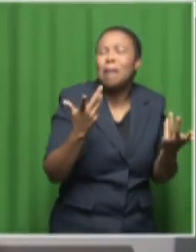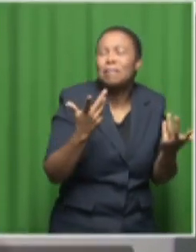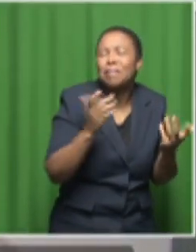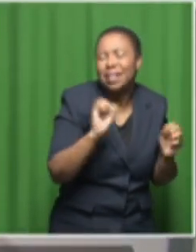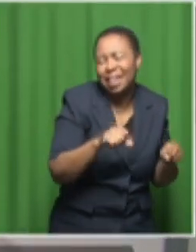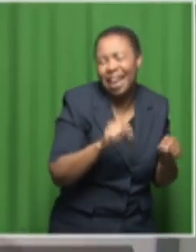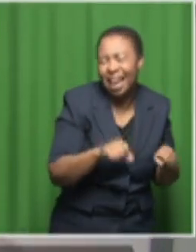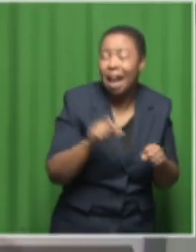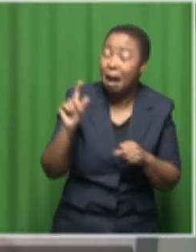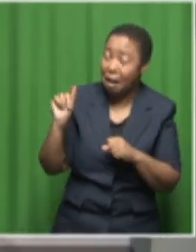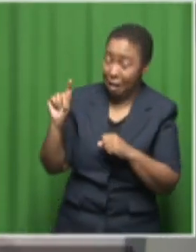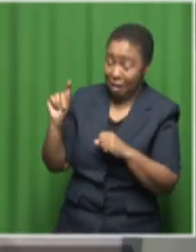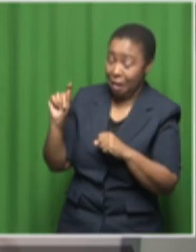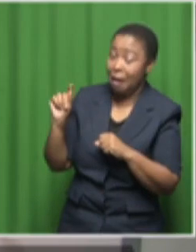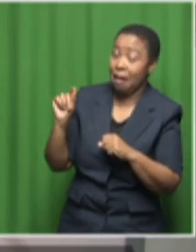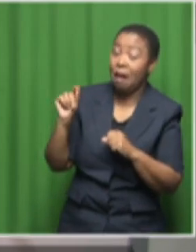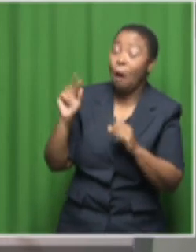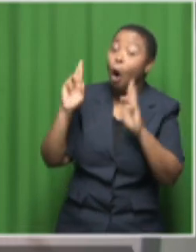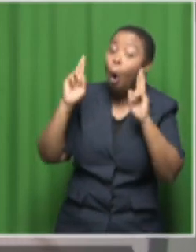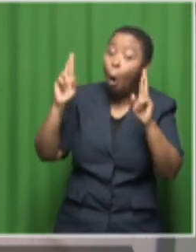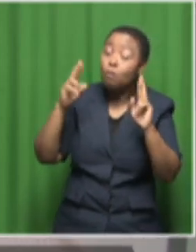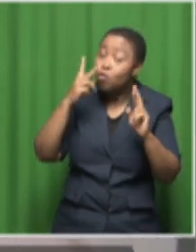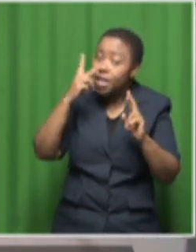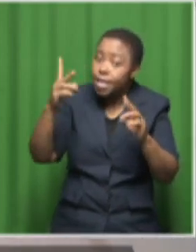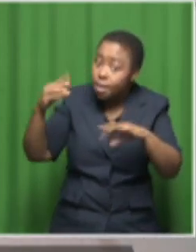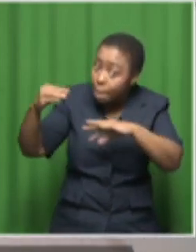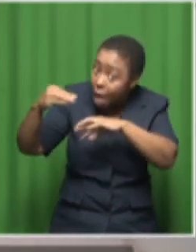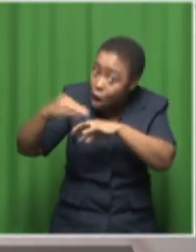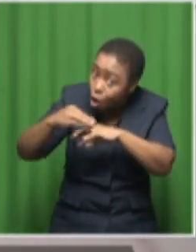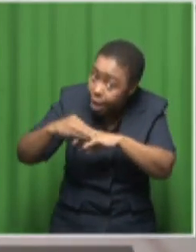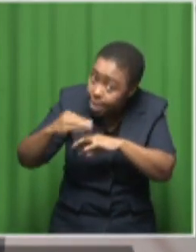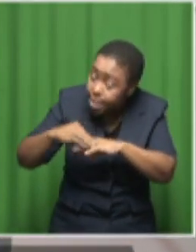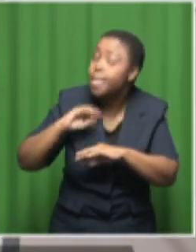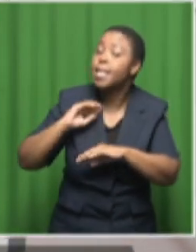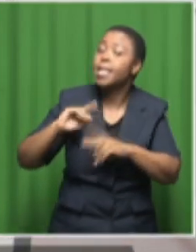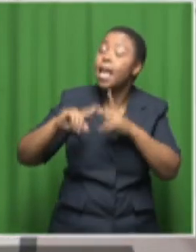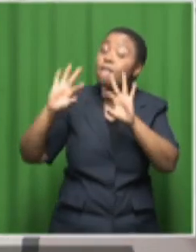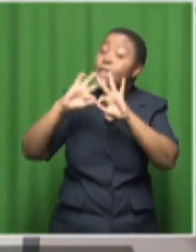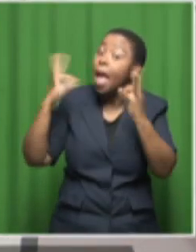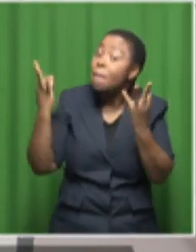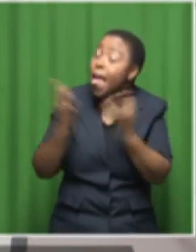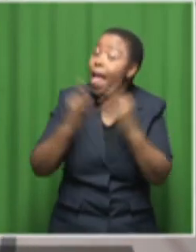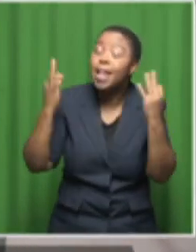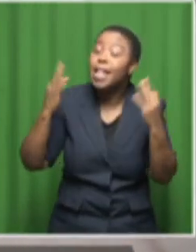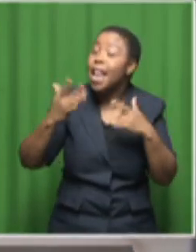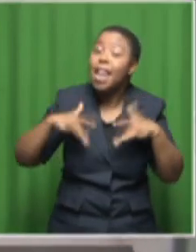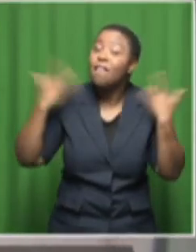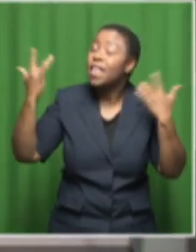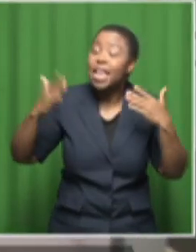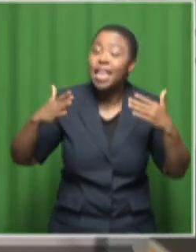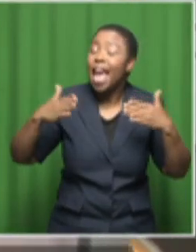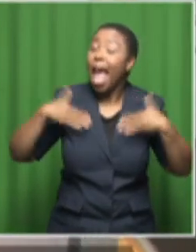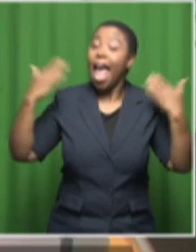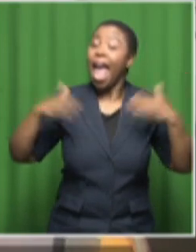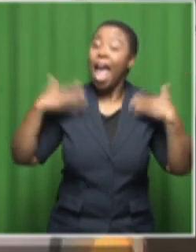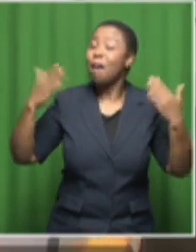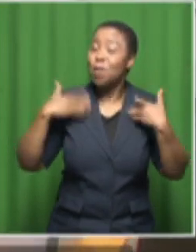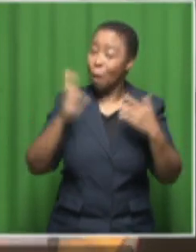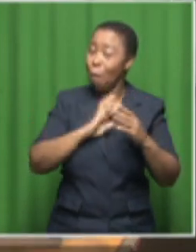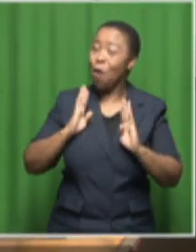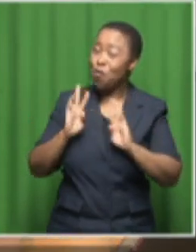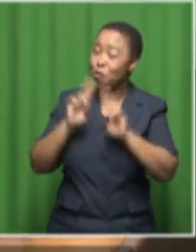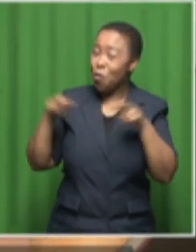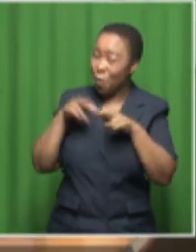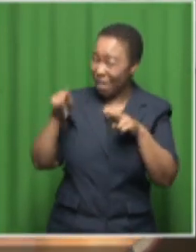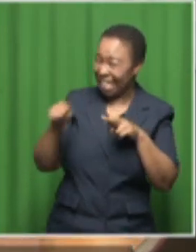Yeah. Yeah, we certainly hope to see marriages and families and living happily ever after on Boardroom. Right?